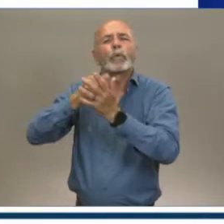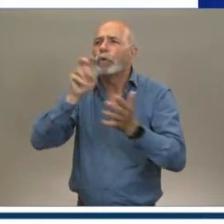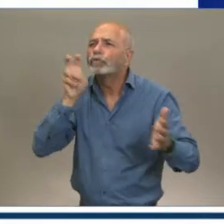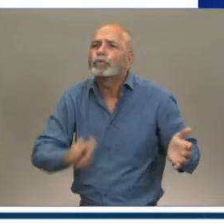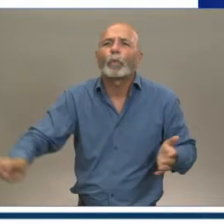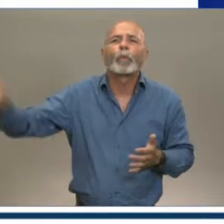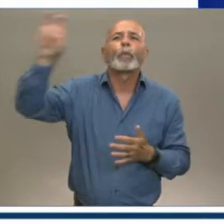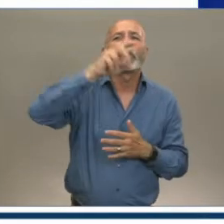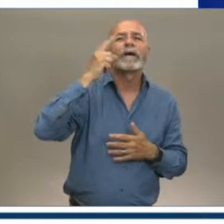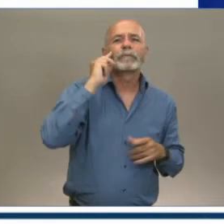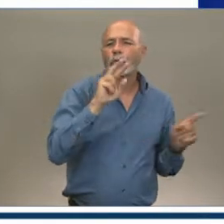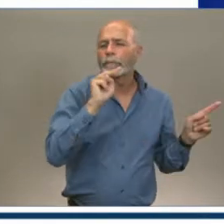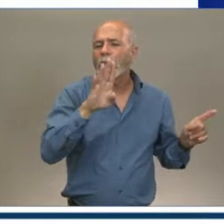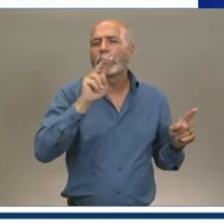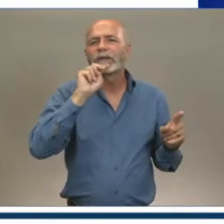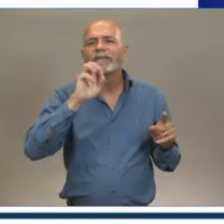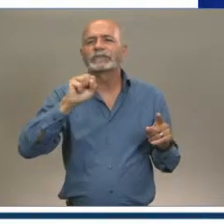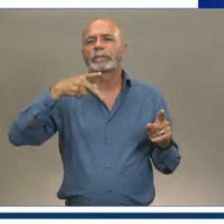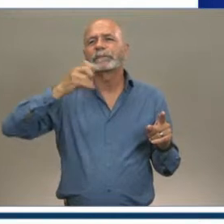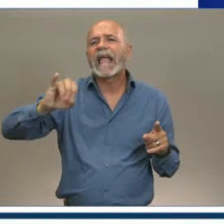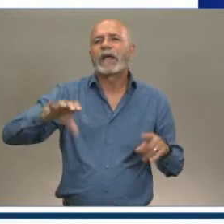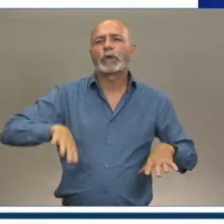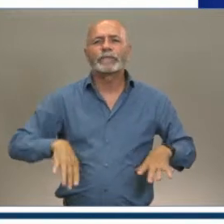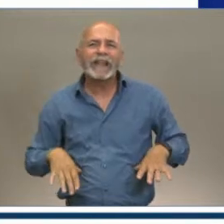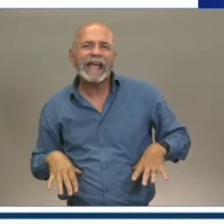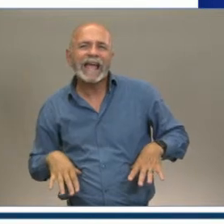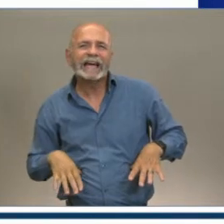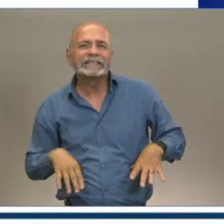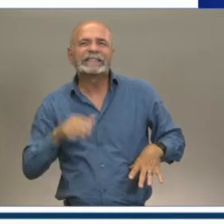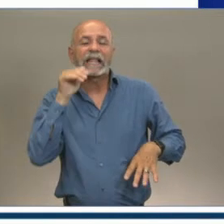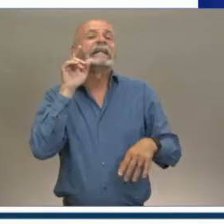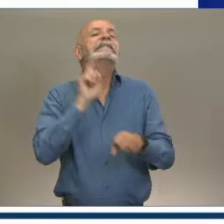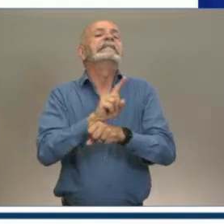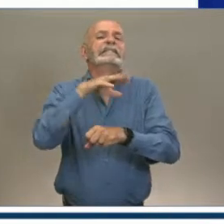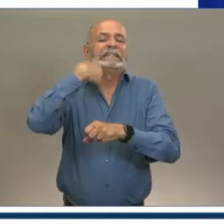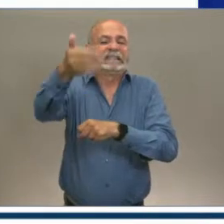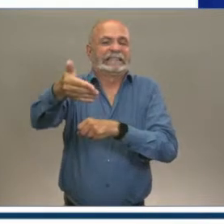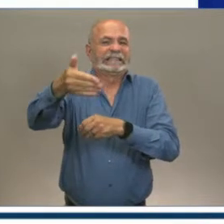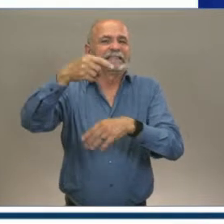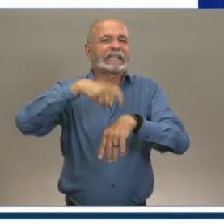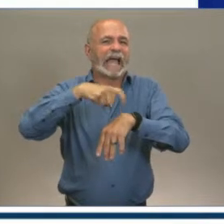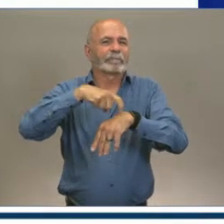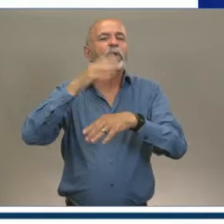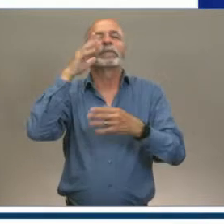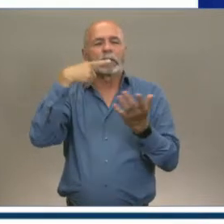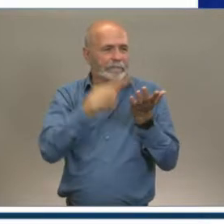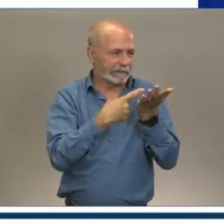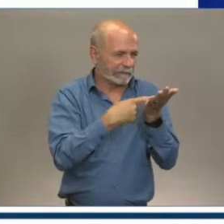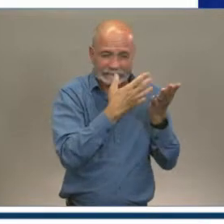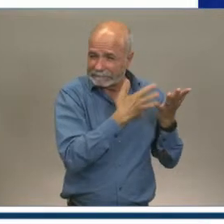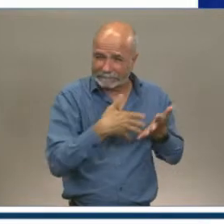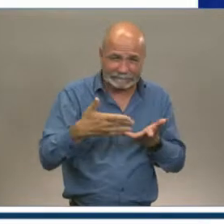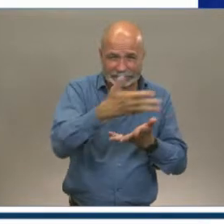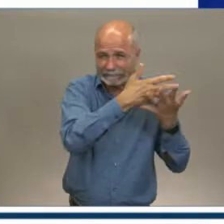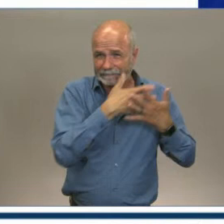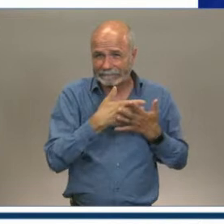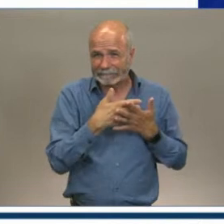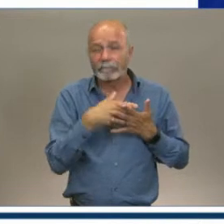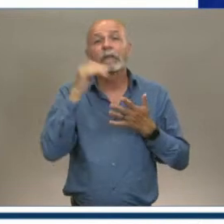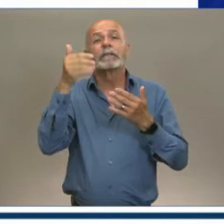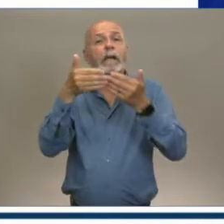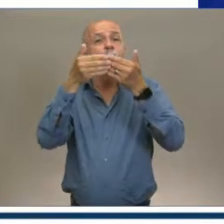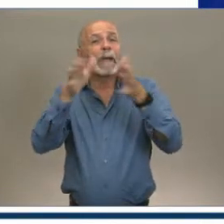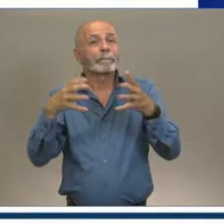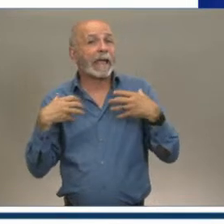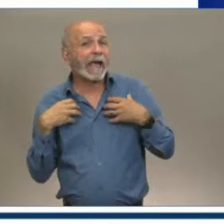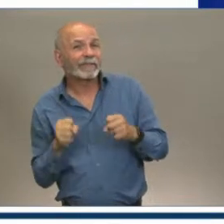step. There has been a lot of discussion between the premiers, and our public health officials have had a number of conversations.